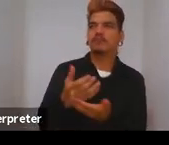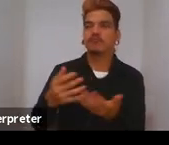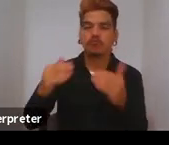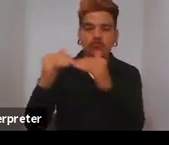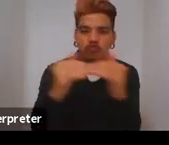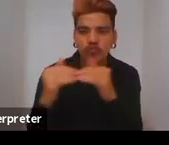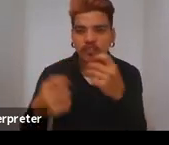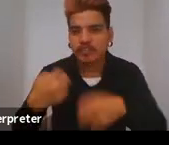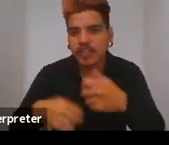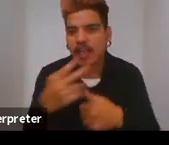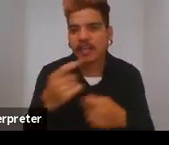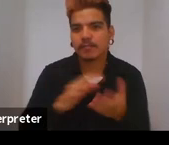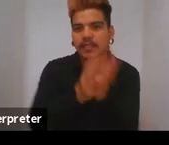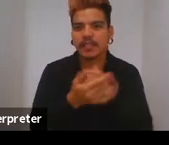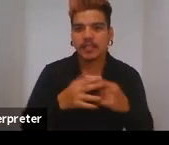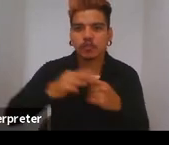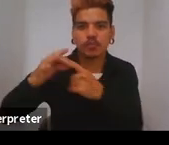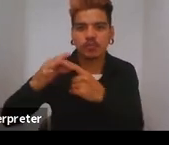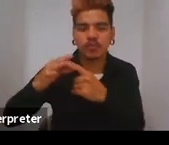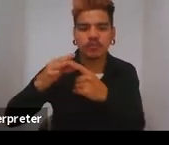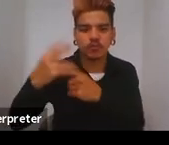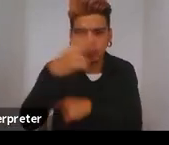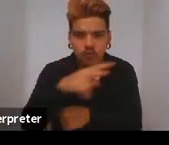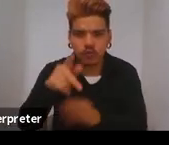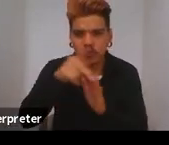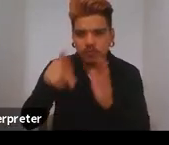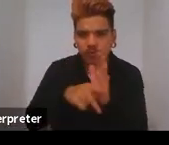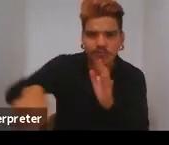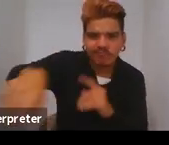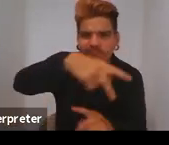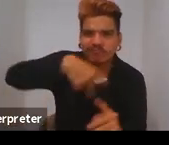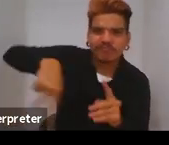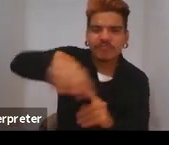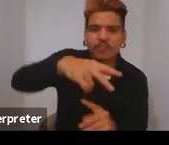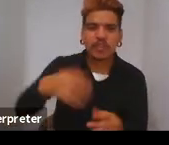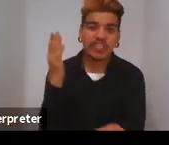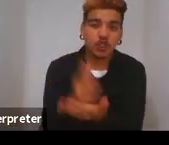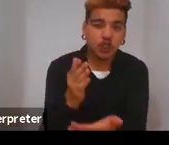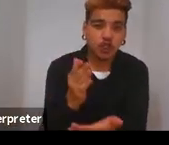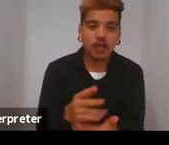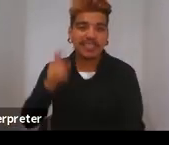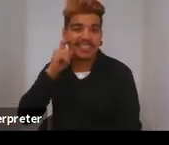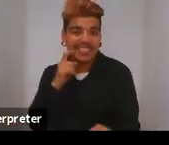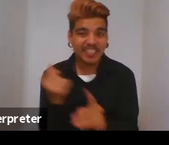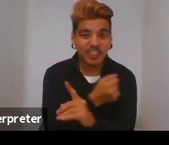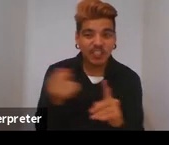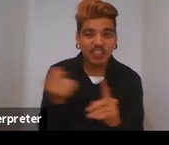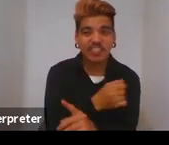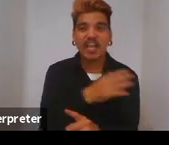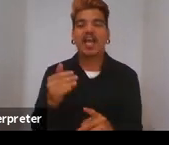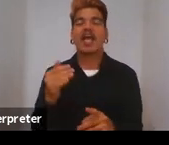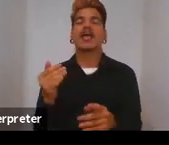became specialized in looking at policy around preventing sexual violence and creating